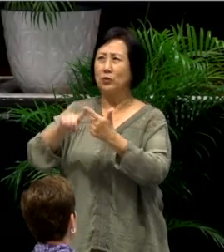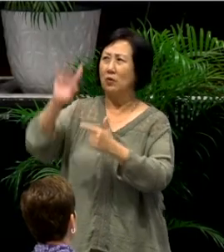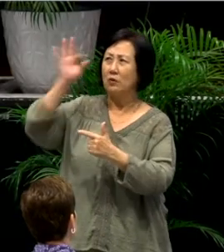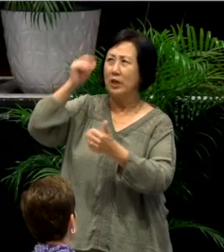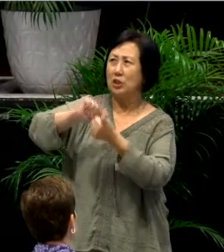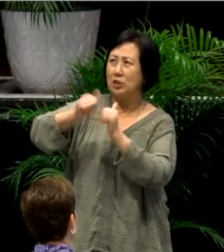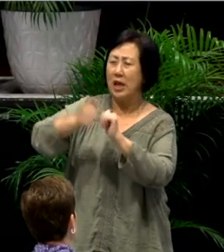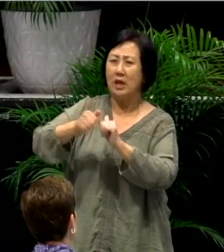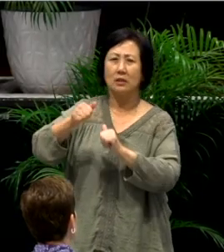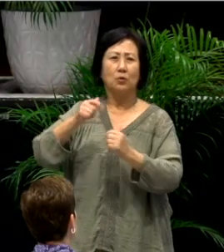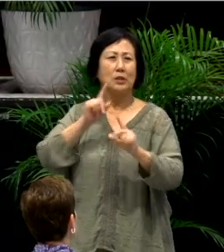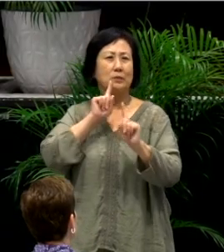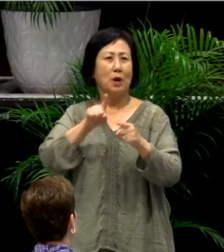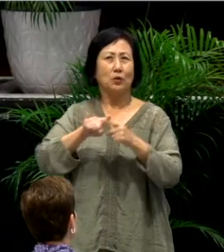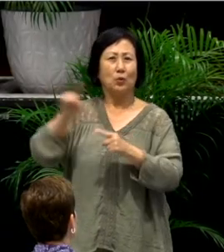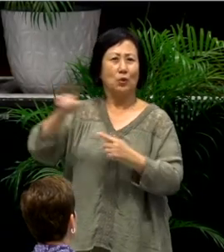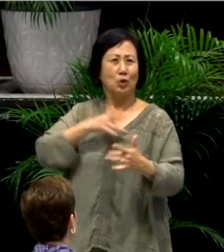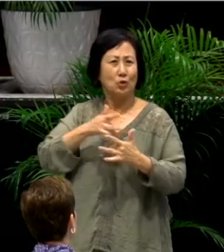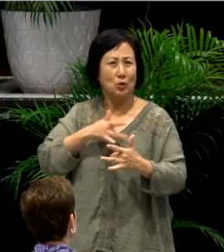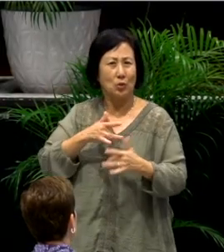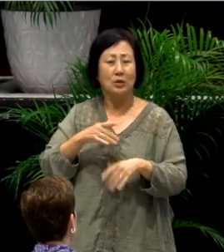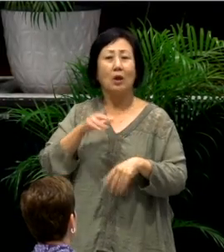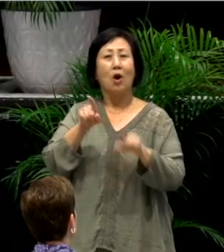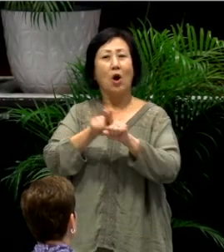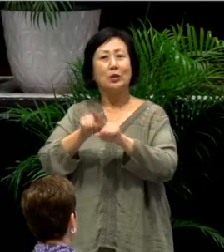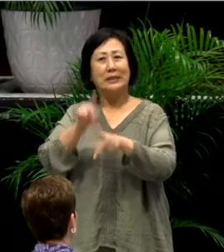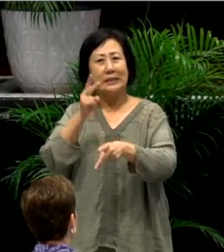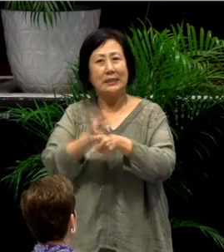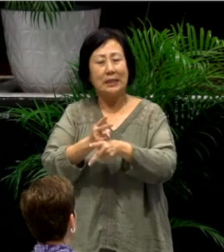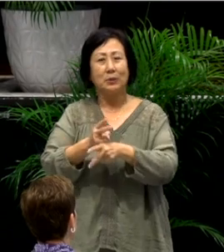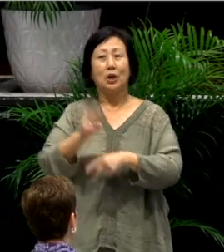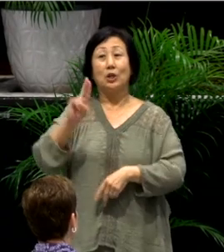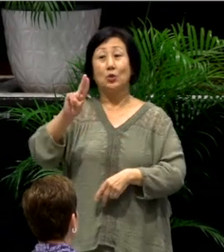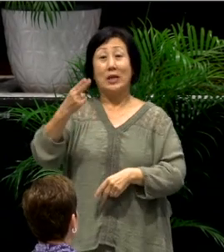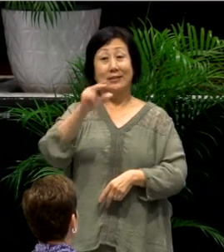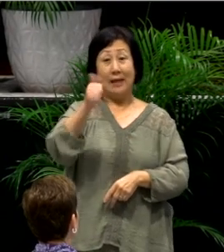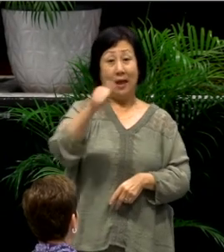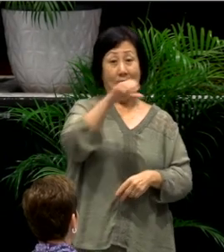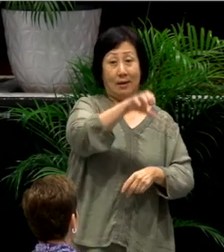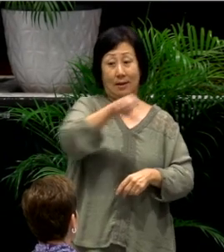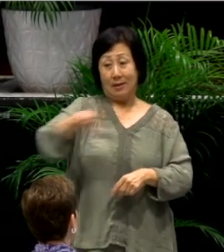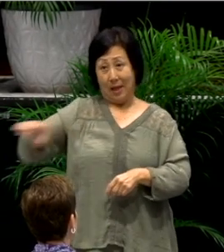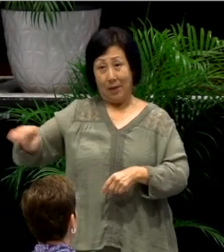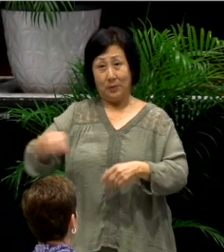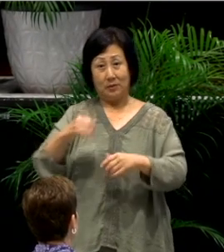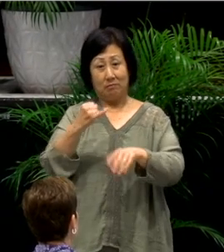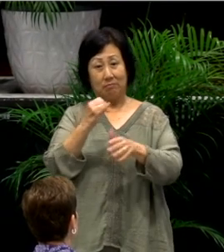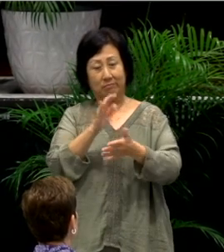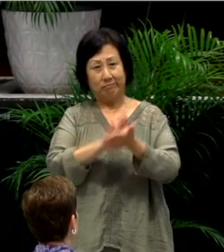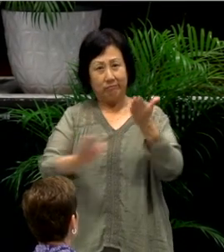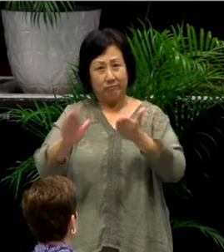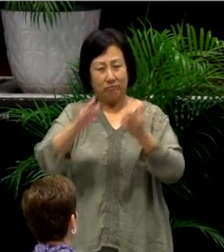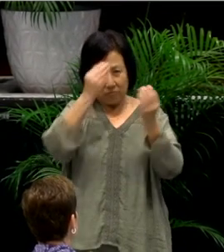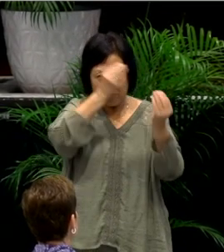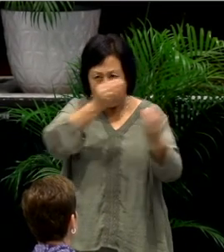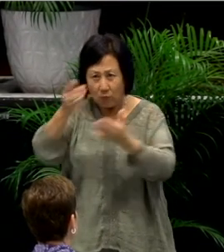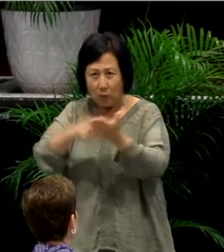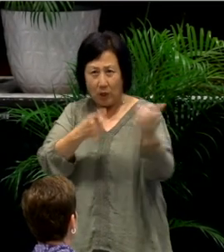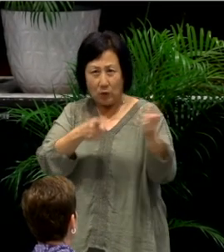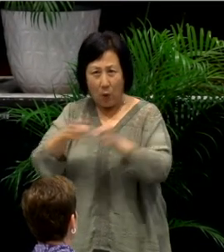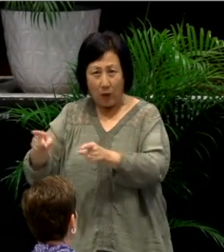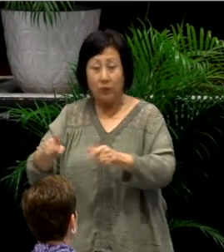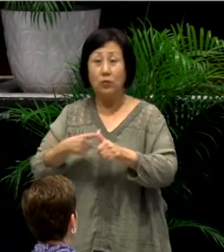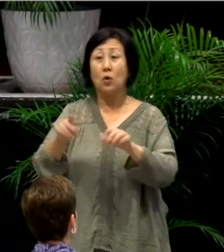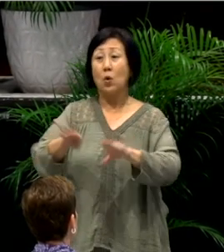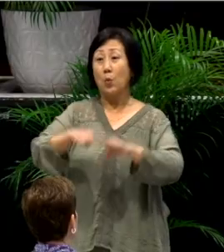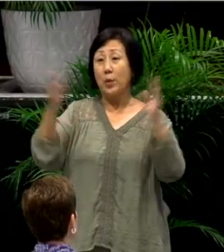to concerns and to keep our UH-10 campus community informed. To start us off with opening remarks